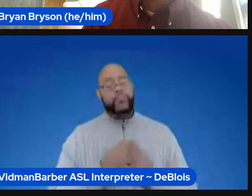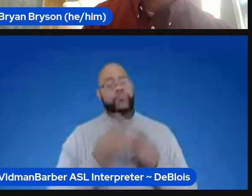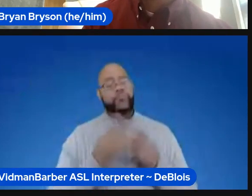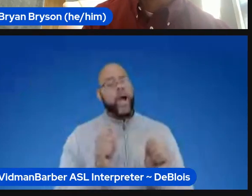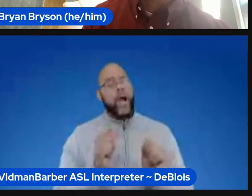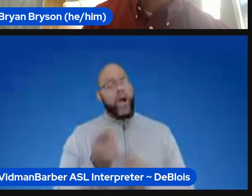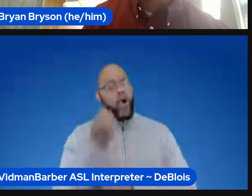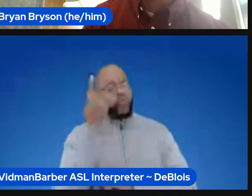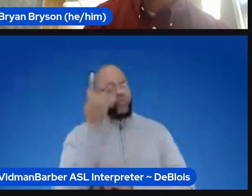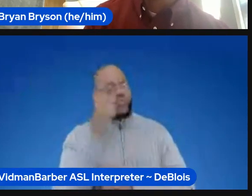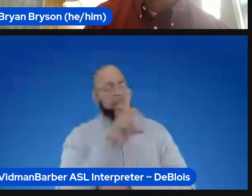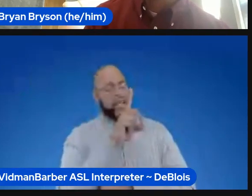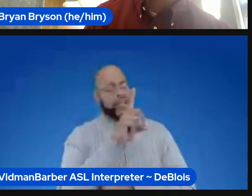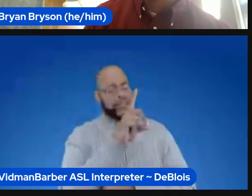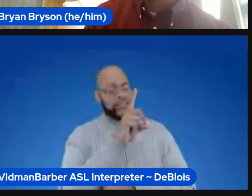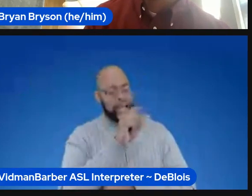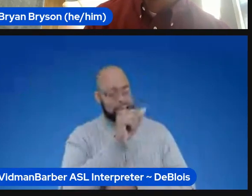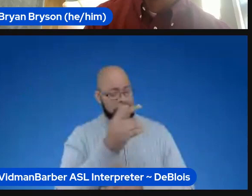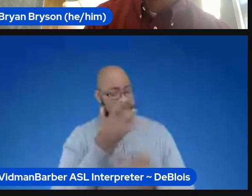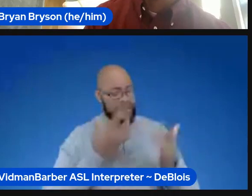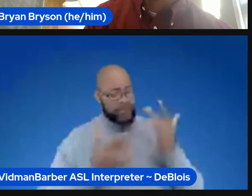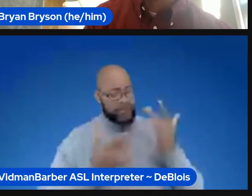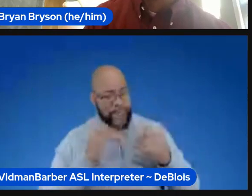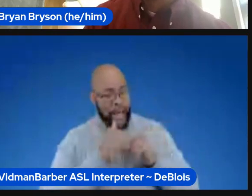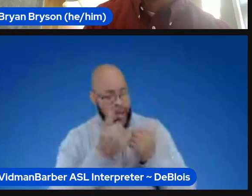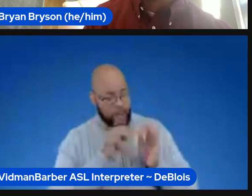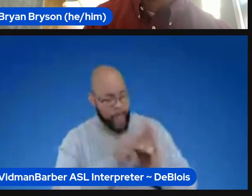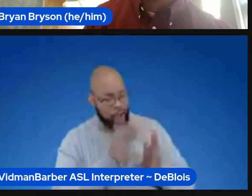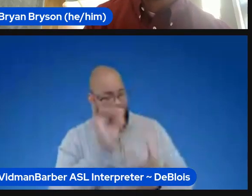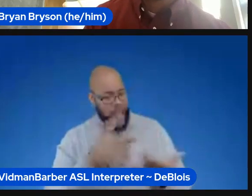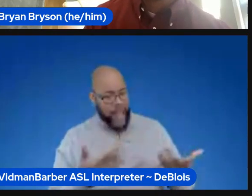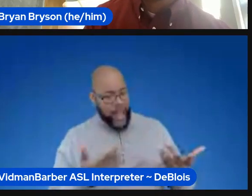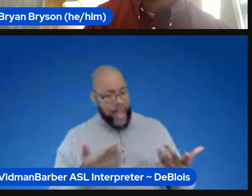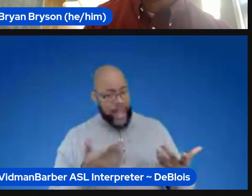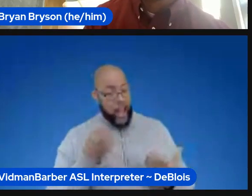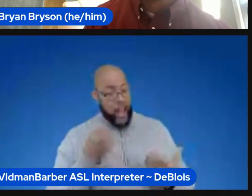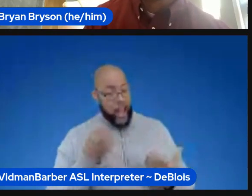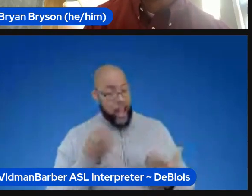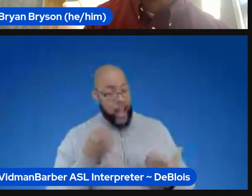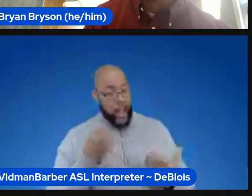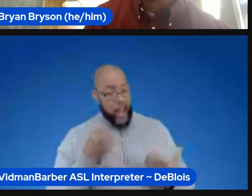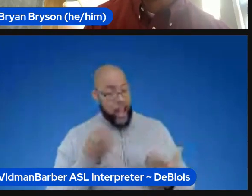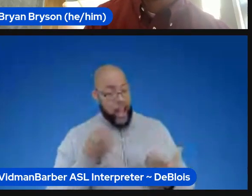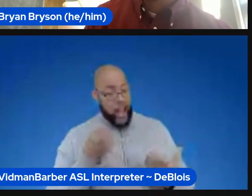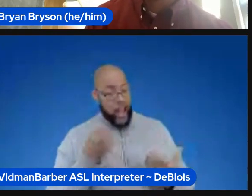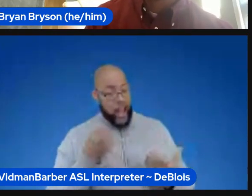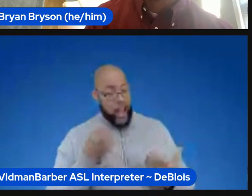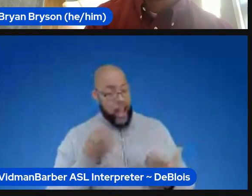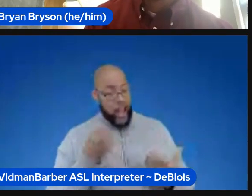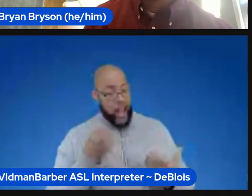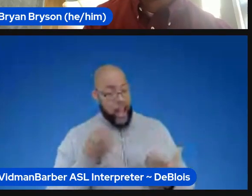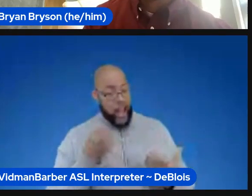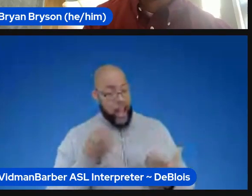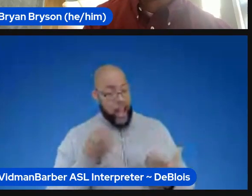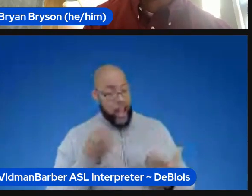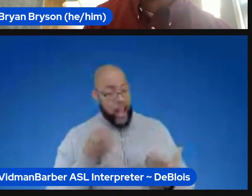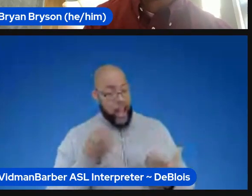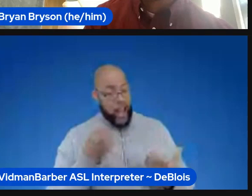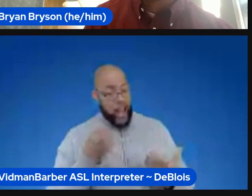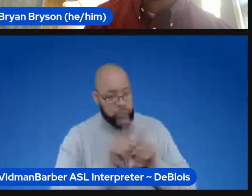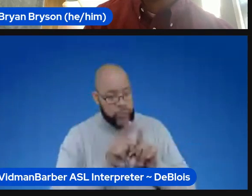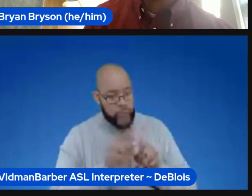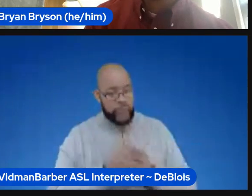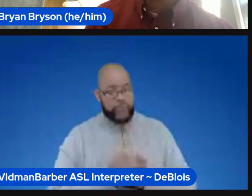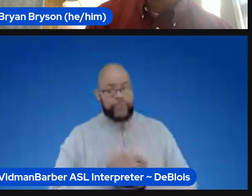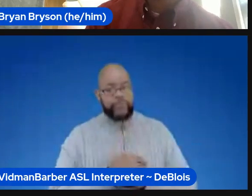data sparsity. How can you model data sparsity and understand mechanisms of data sparsity as well, mechanisms of